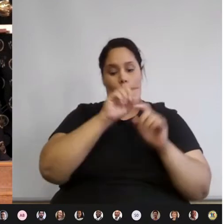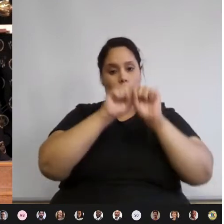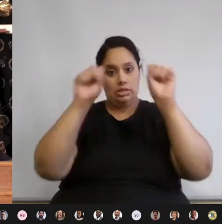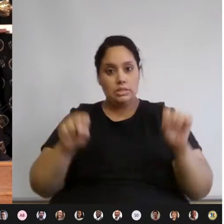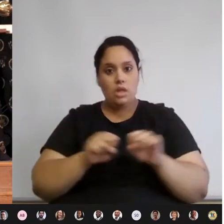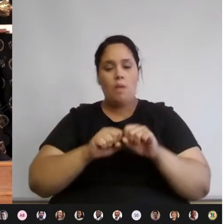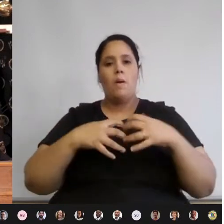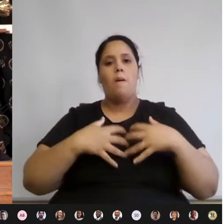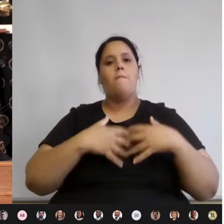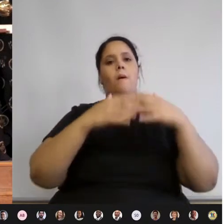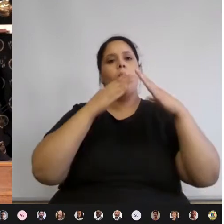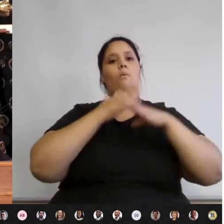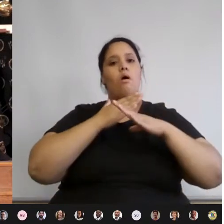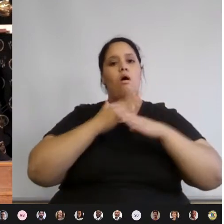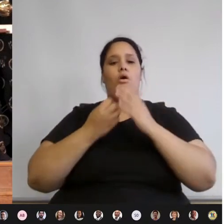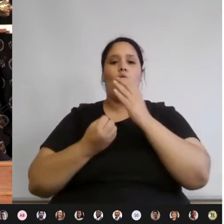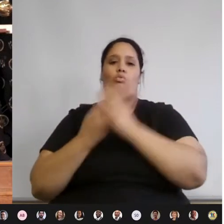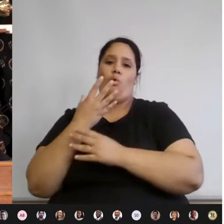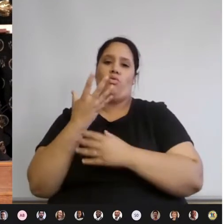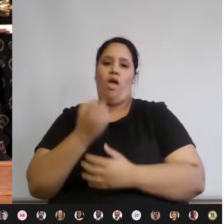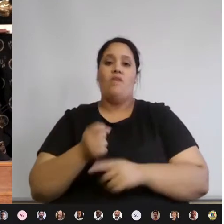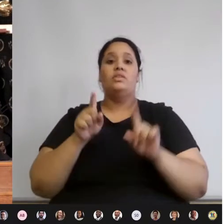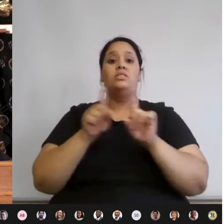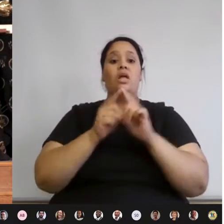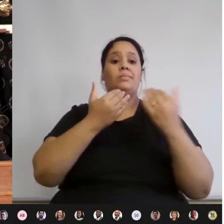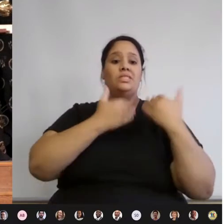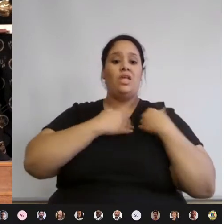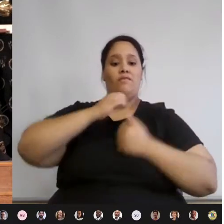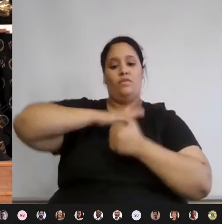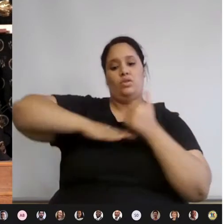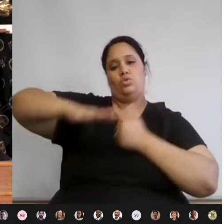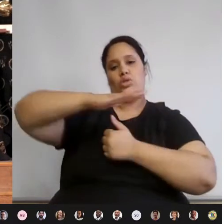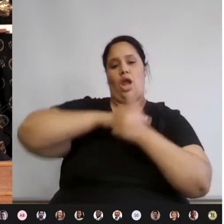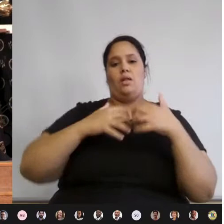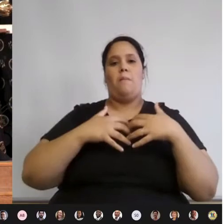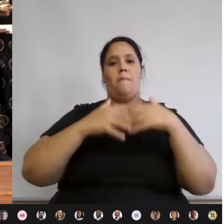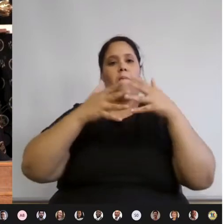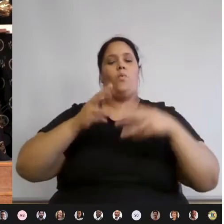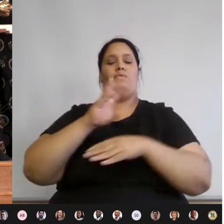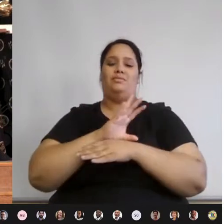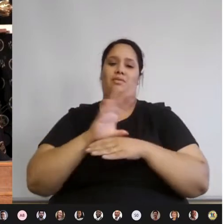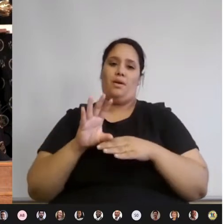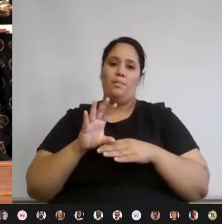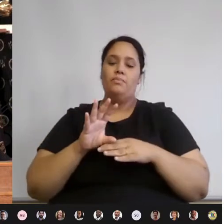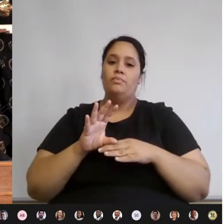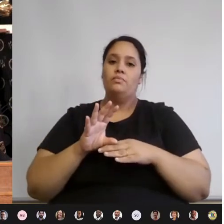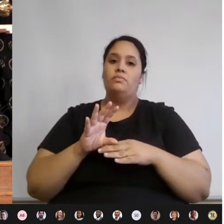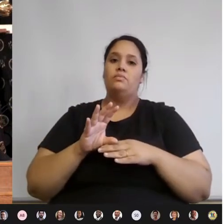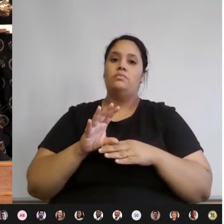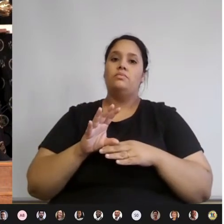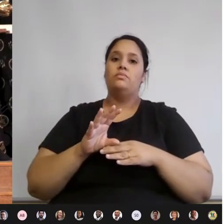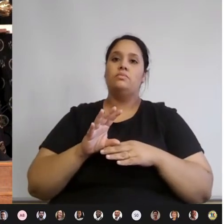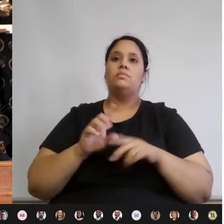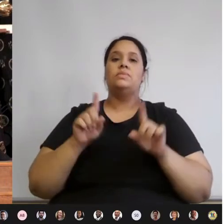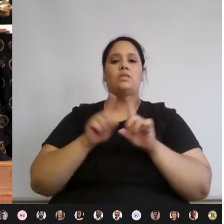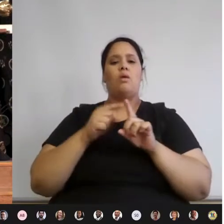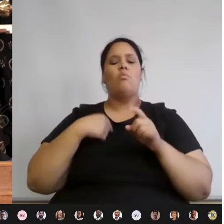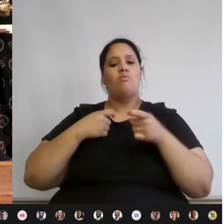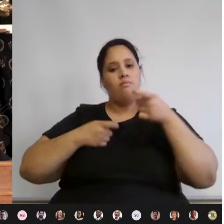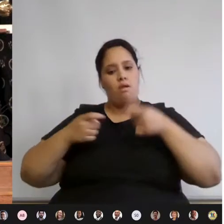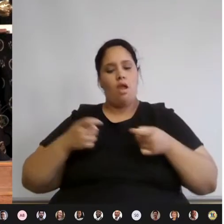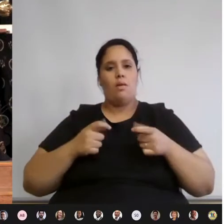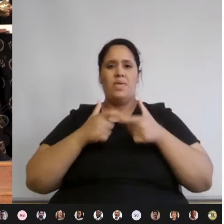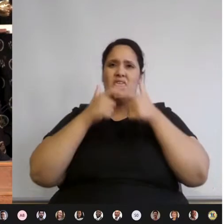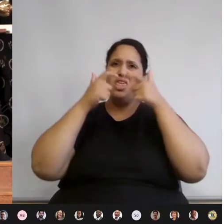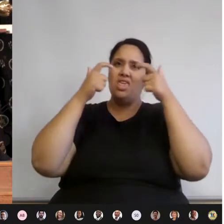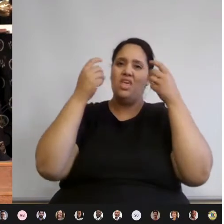safer society in the Western Cape. We really start to tackle those big things that affect the most